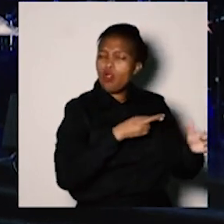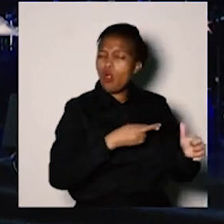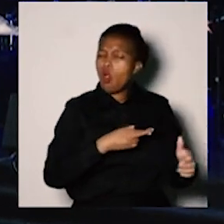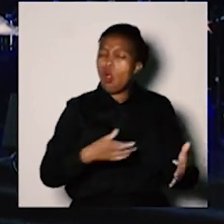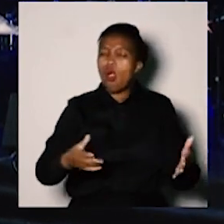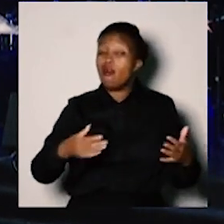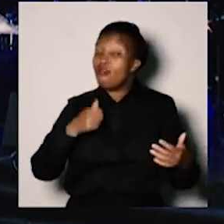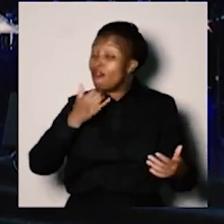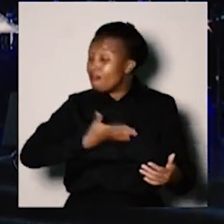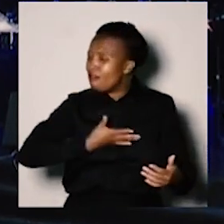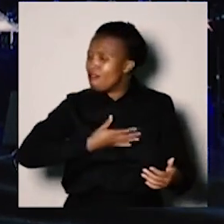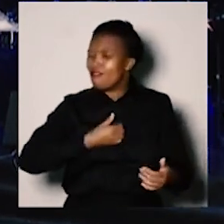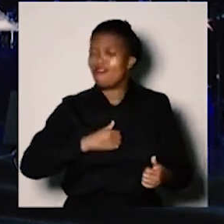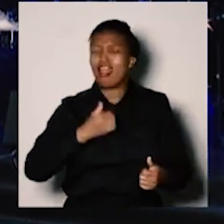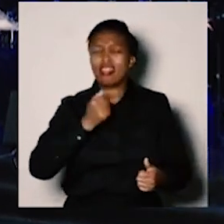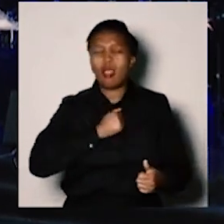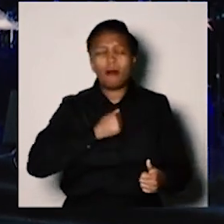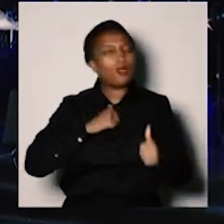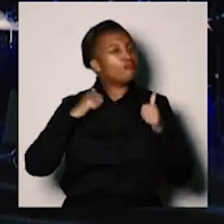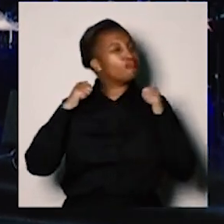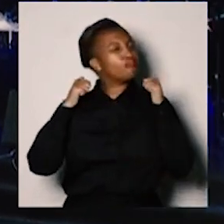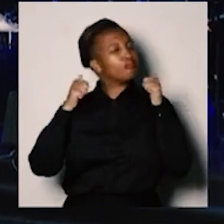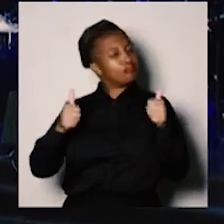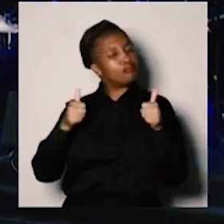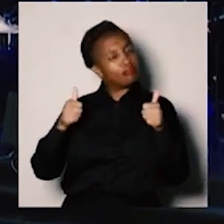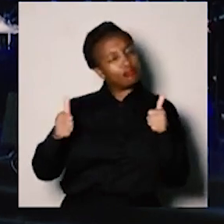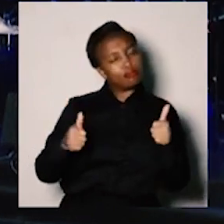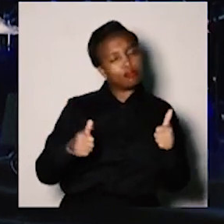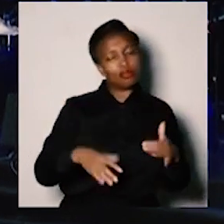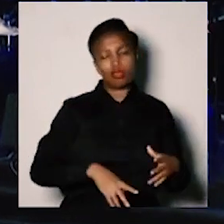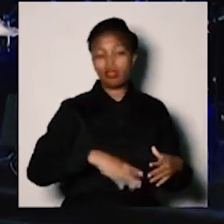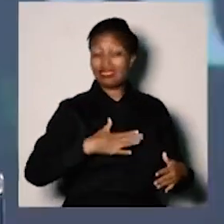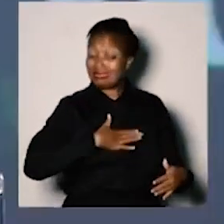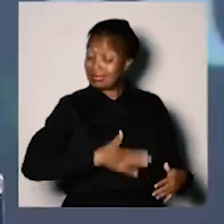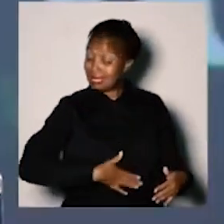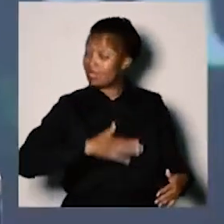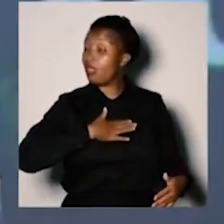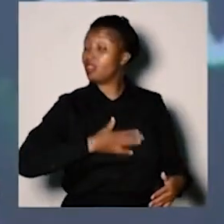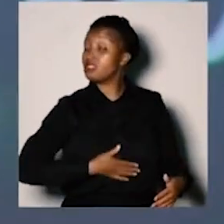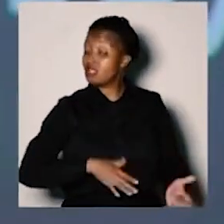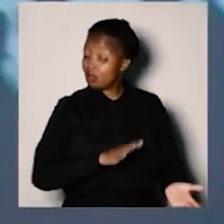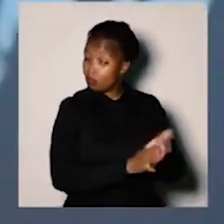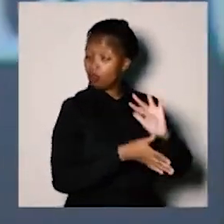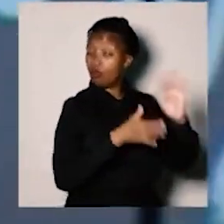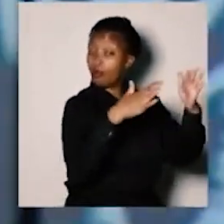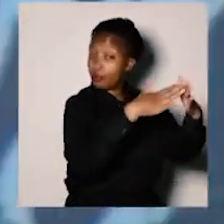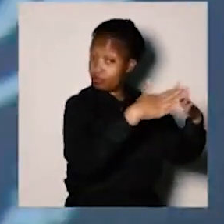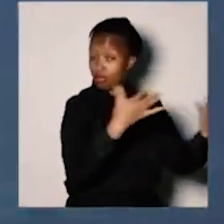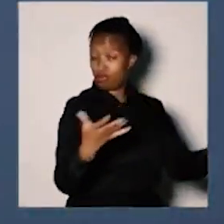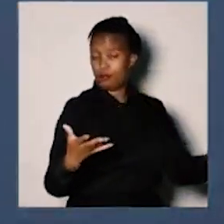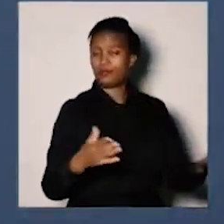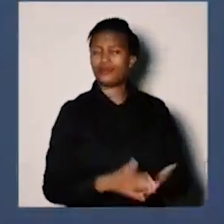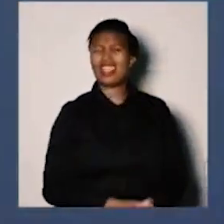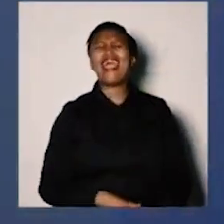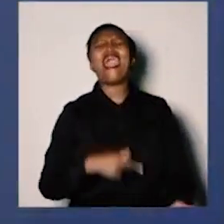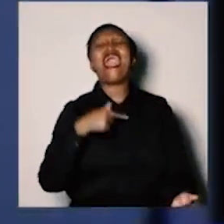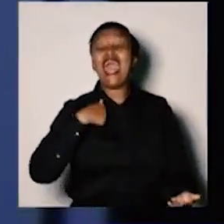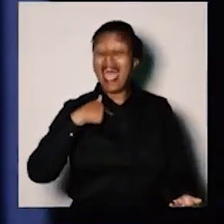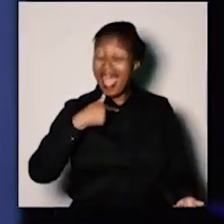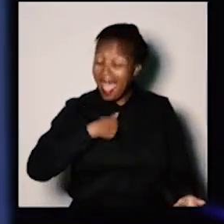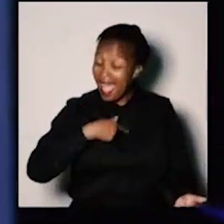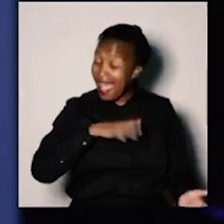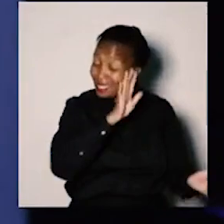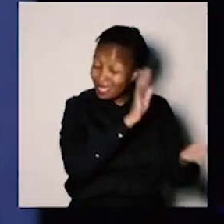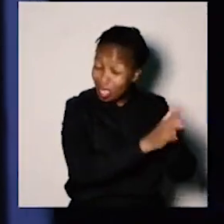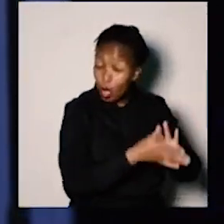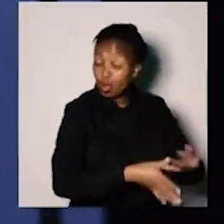good example, good model. At home, we went to church every Sunday. I'd been to church for 3 years of my life.